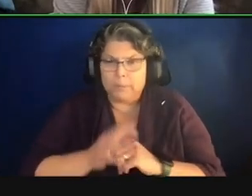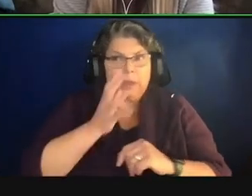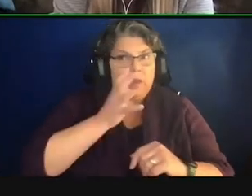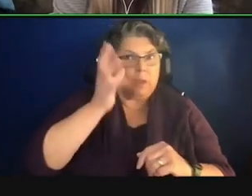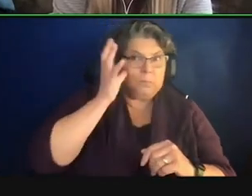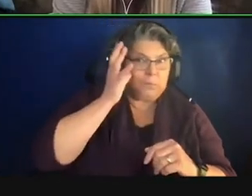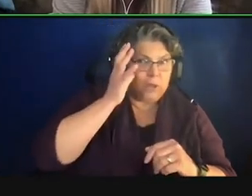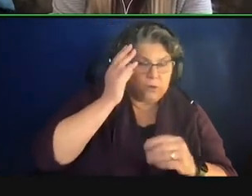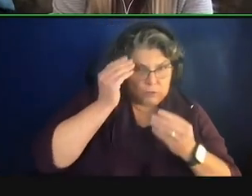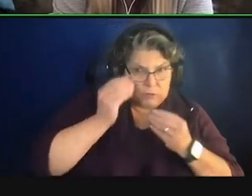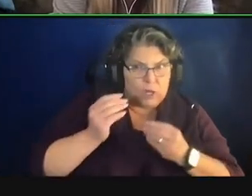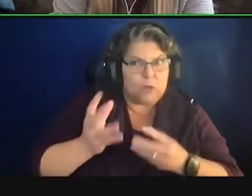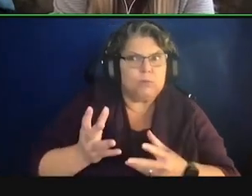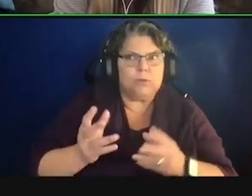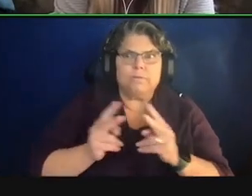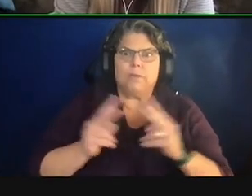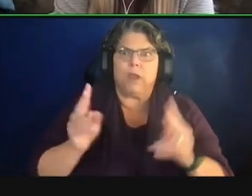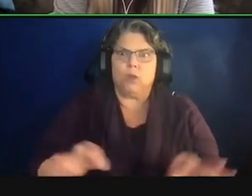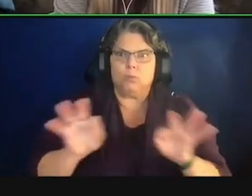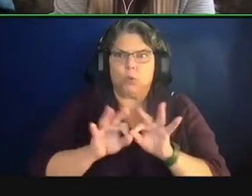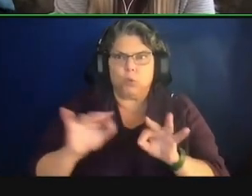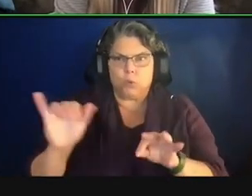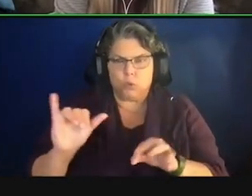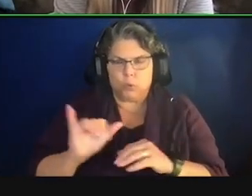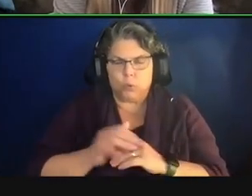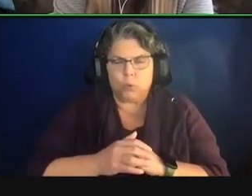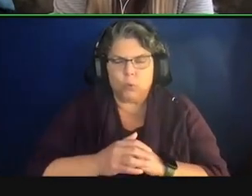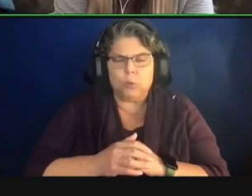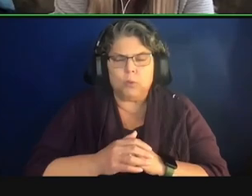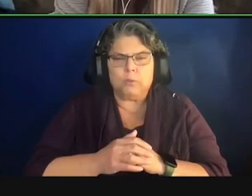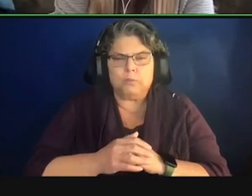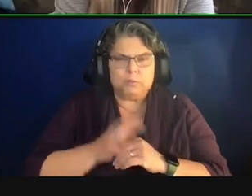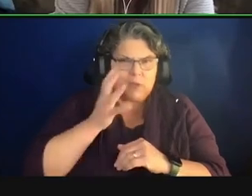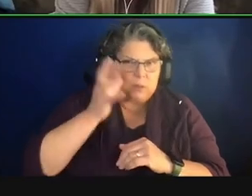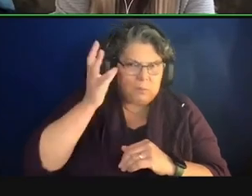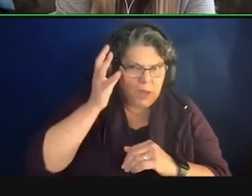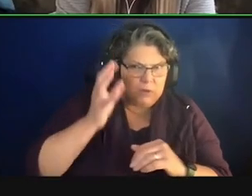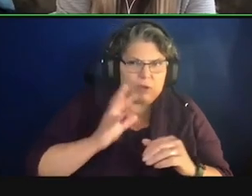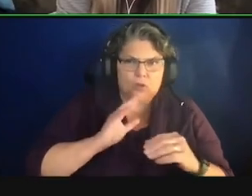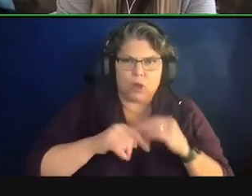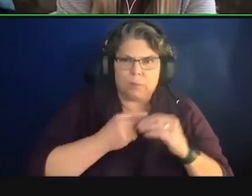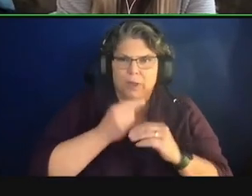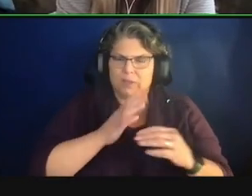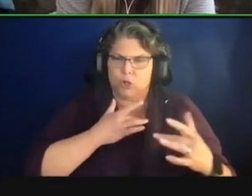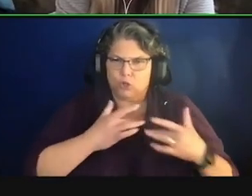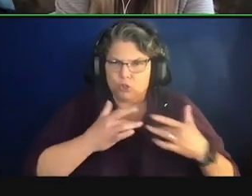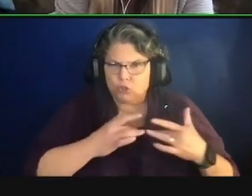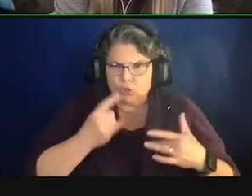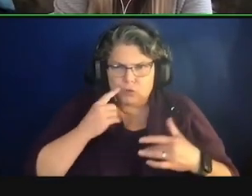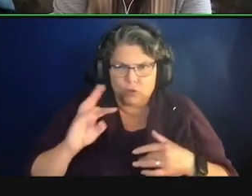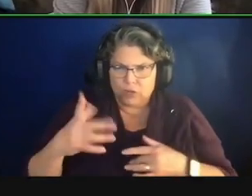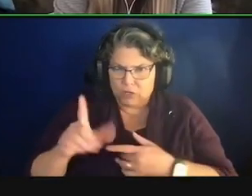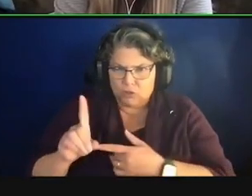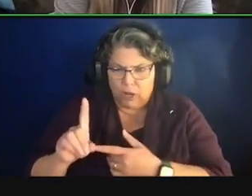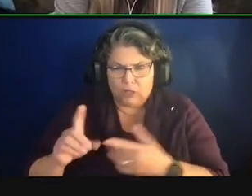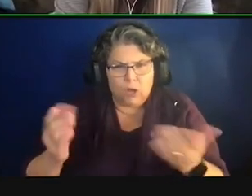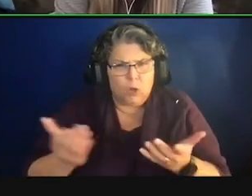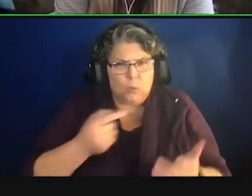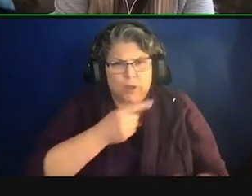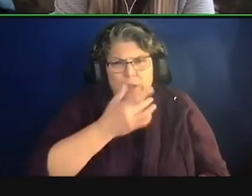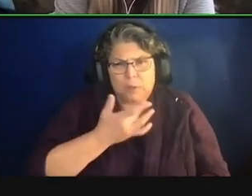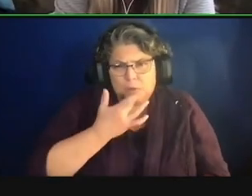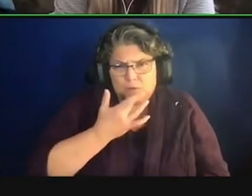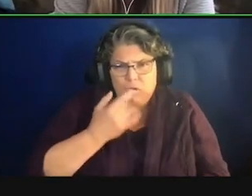also critically important. This is where the parent is going to talk about their concerns for their child and their preferences for their